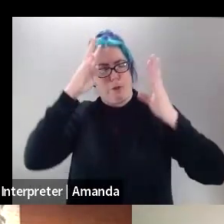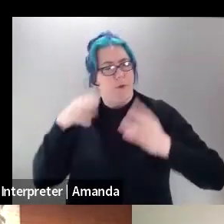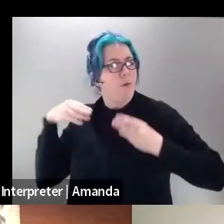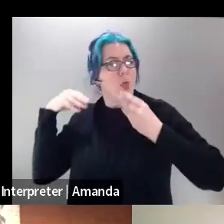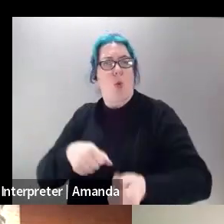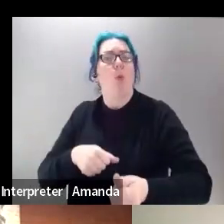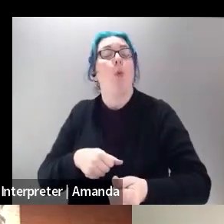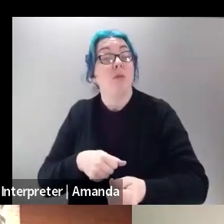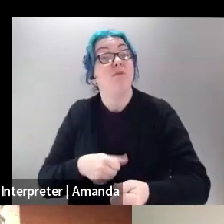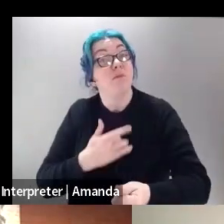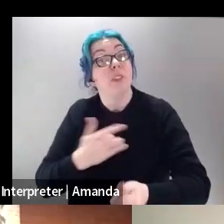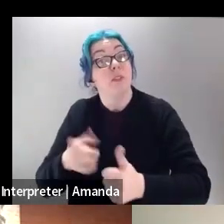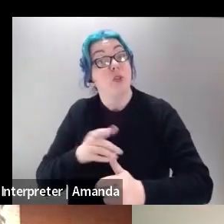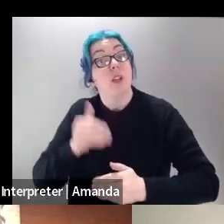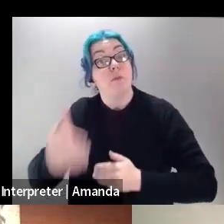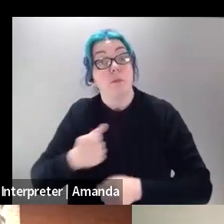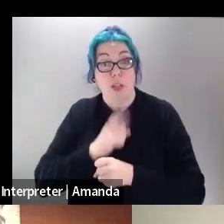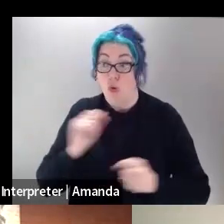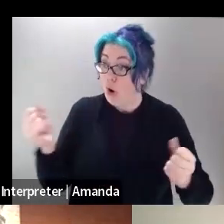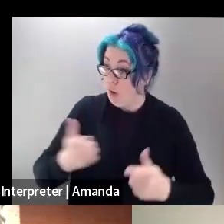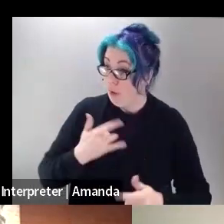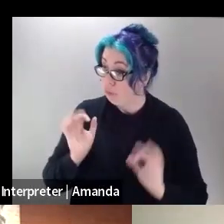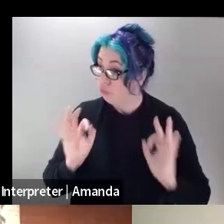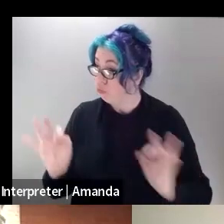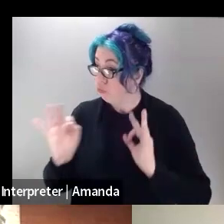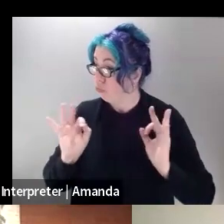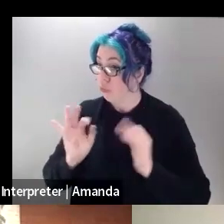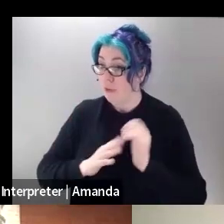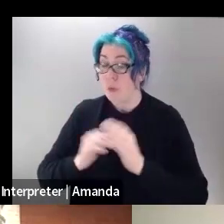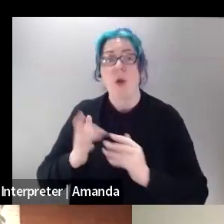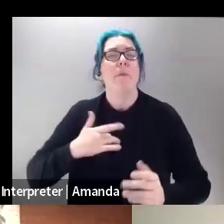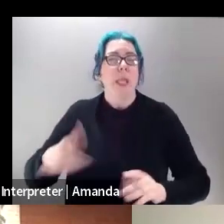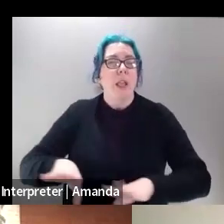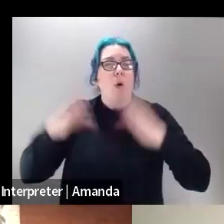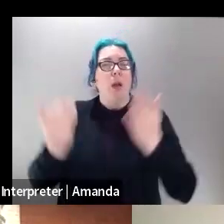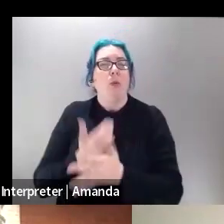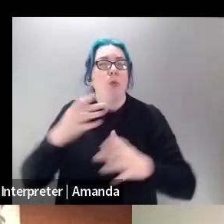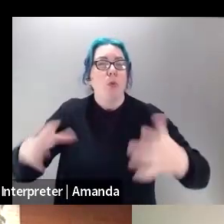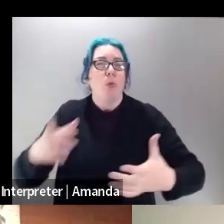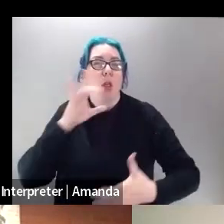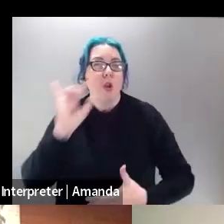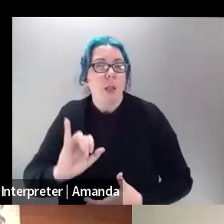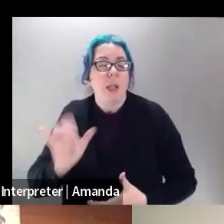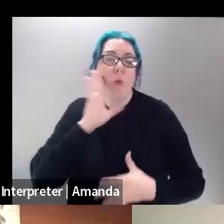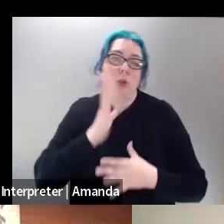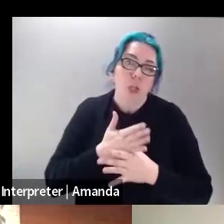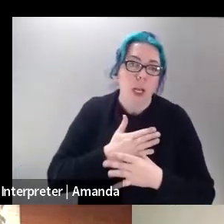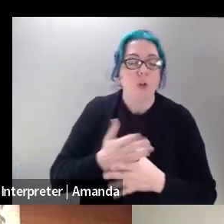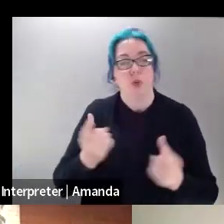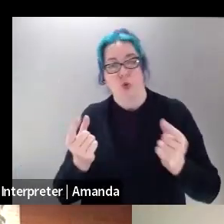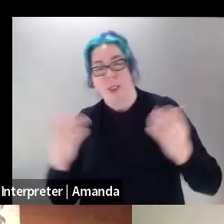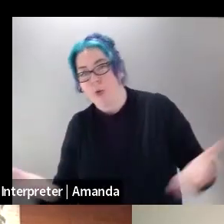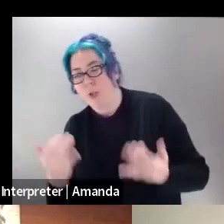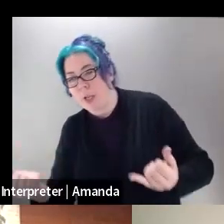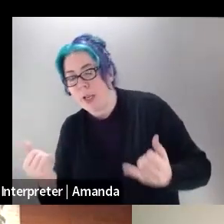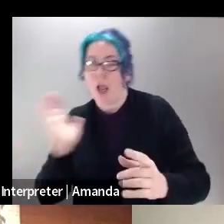There's always an early phase in which info is shared, core expectations and goals for the work are framed for